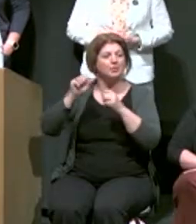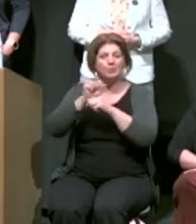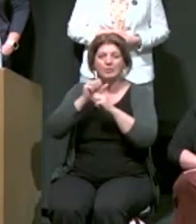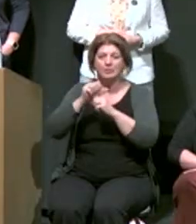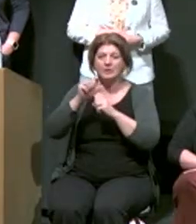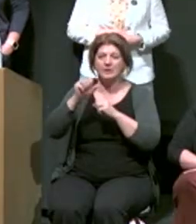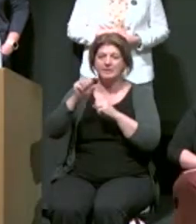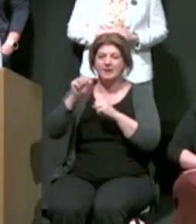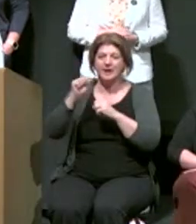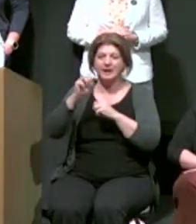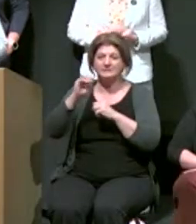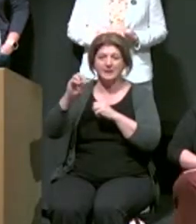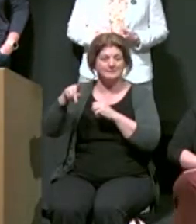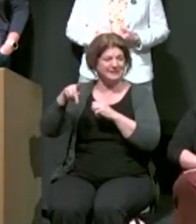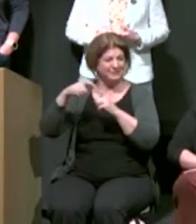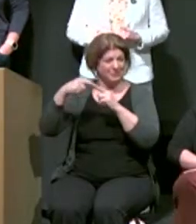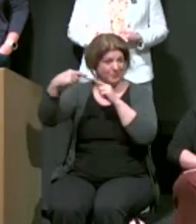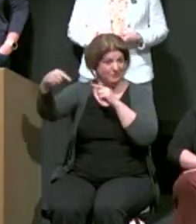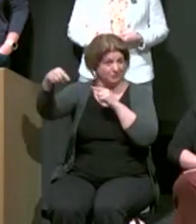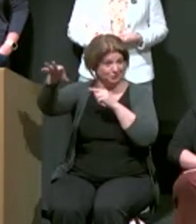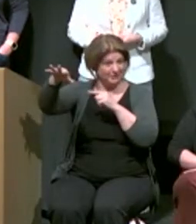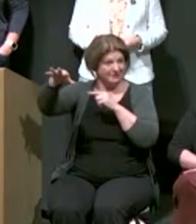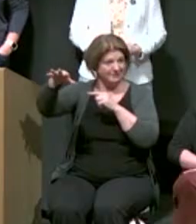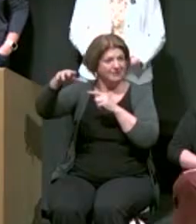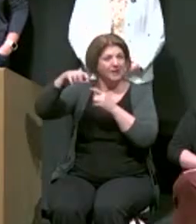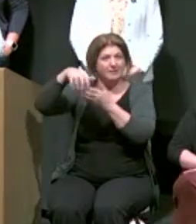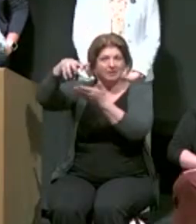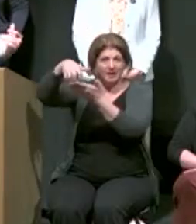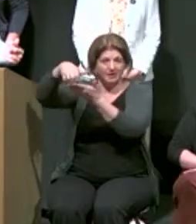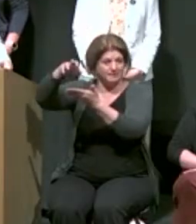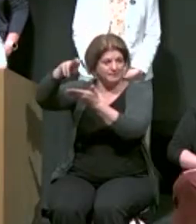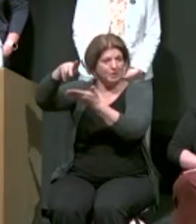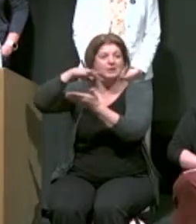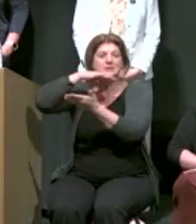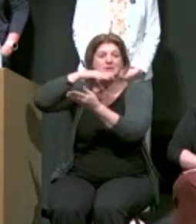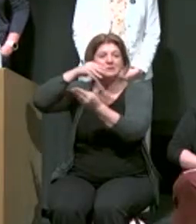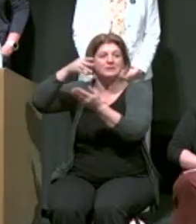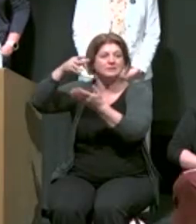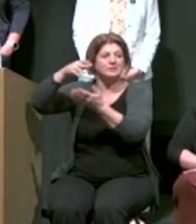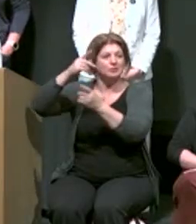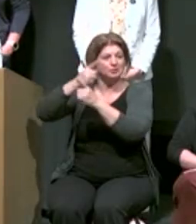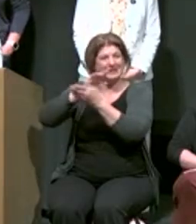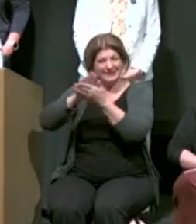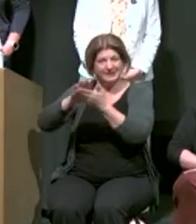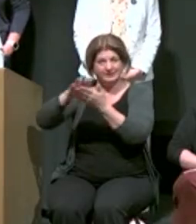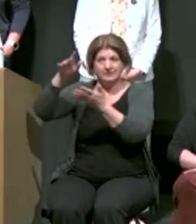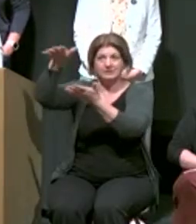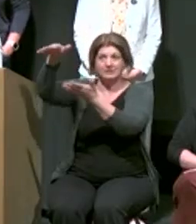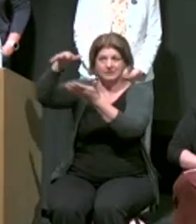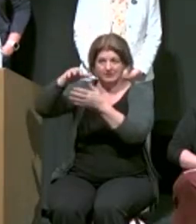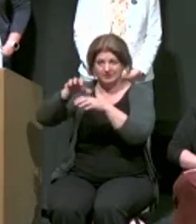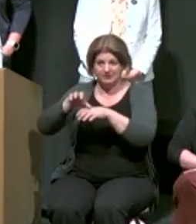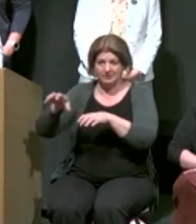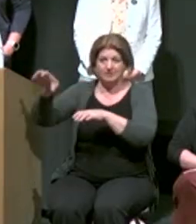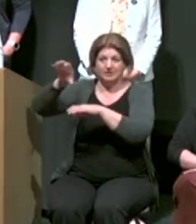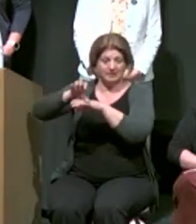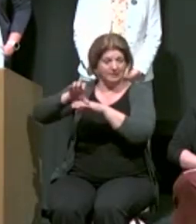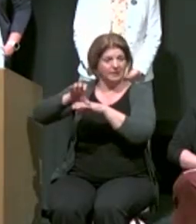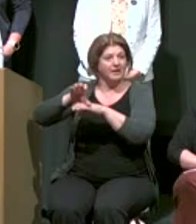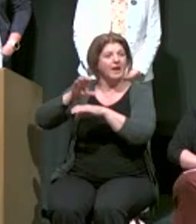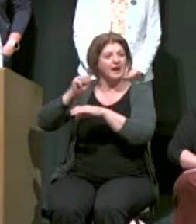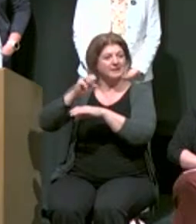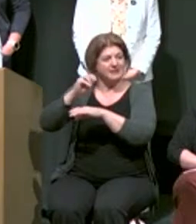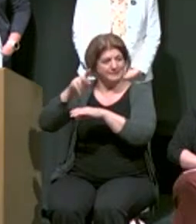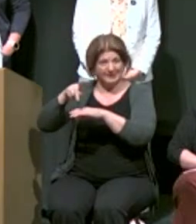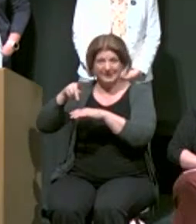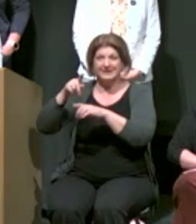from across the street. So it's coming out of that park, going on top of our dredge sediment, and then again, working with SMP,